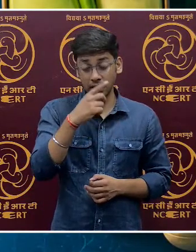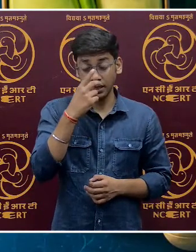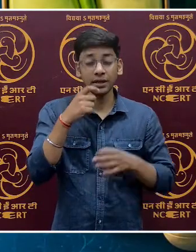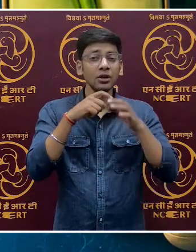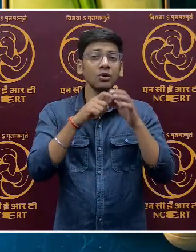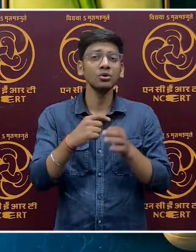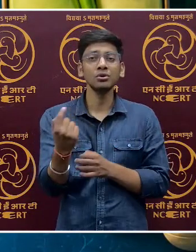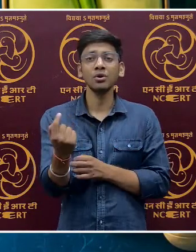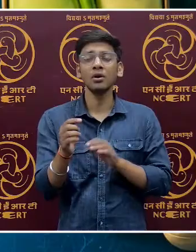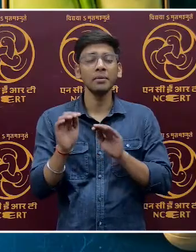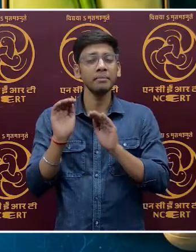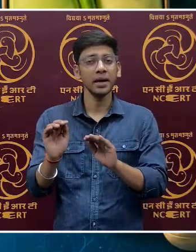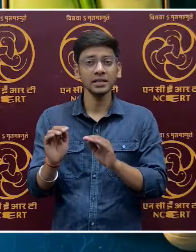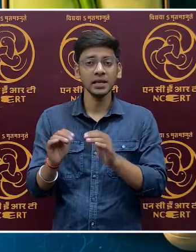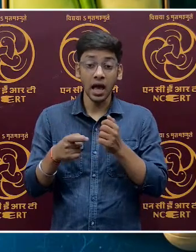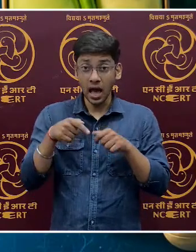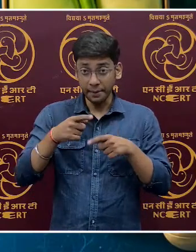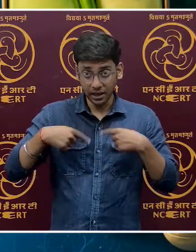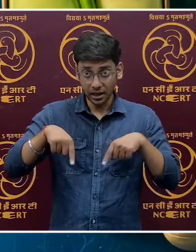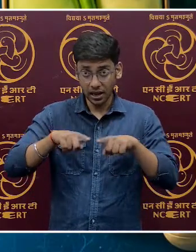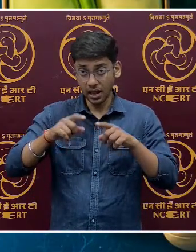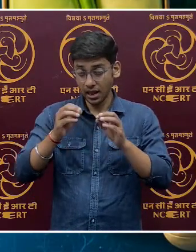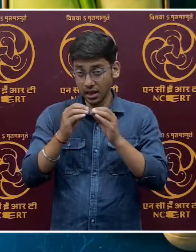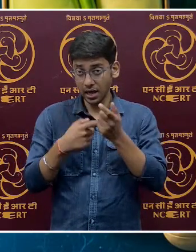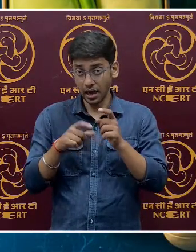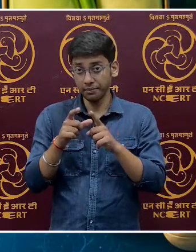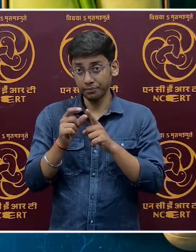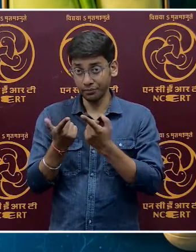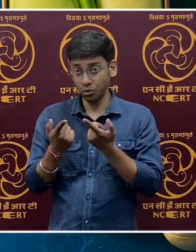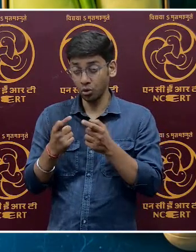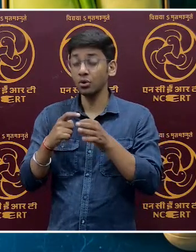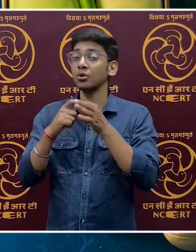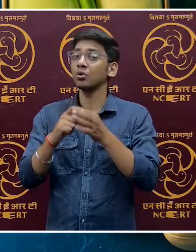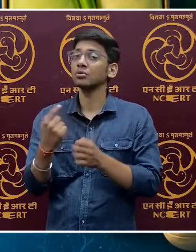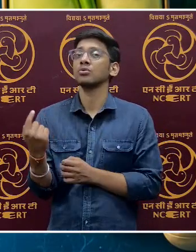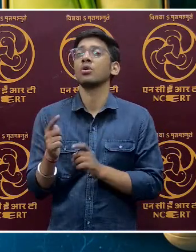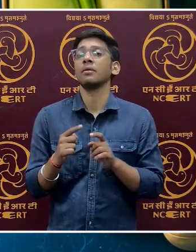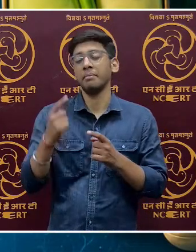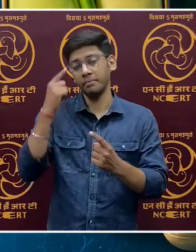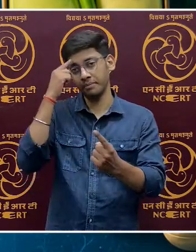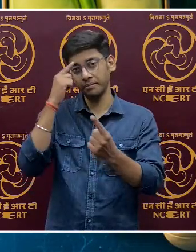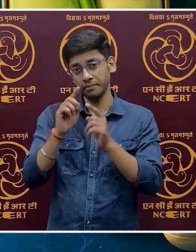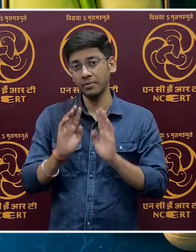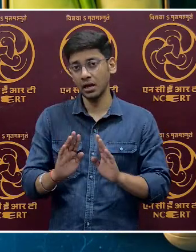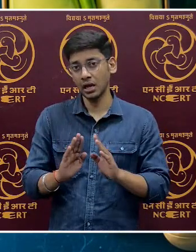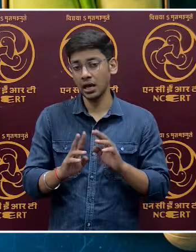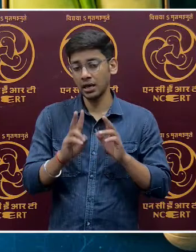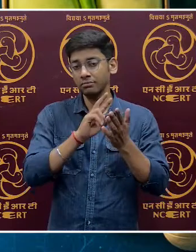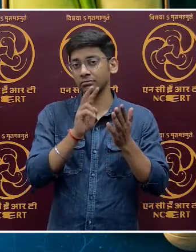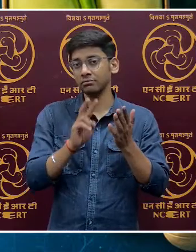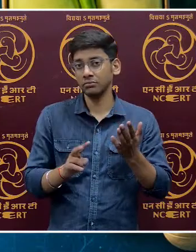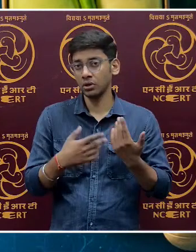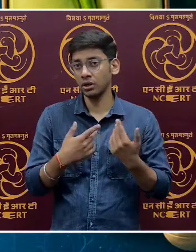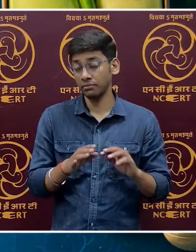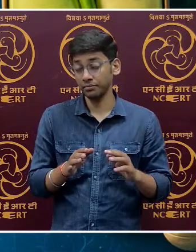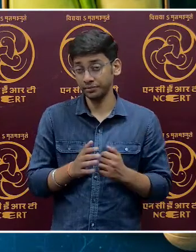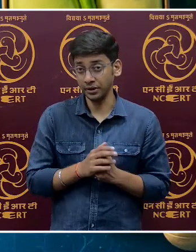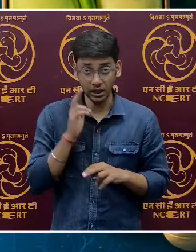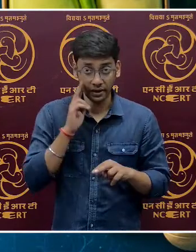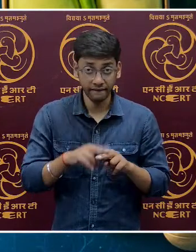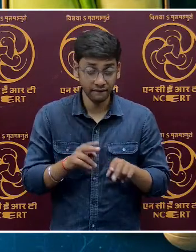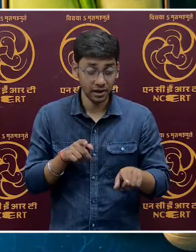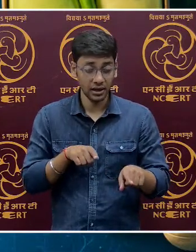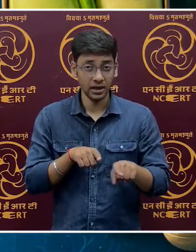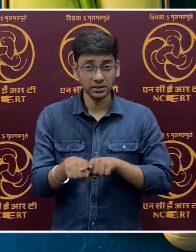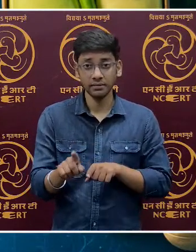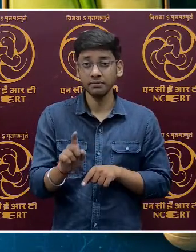only on the basis of the simulation what you had performed and on the basis of the theory portion what you had already read. For example, if I click